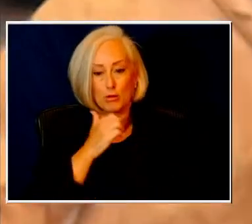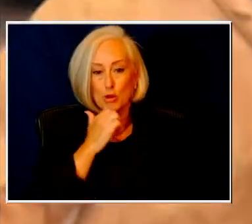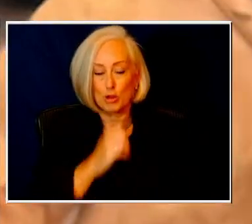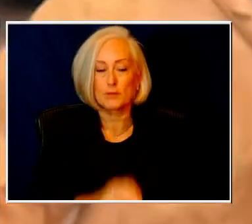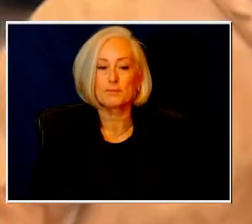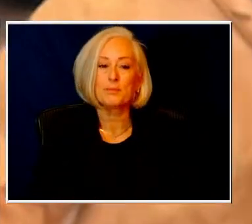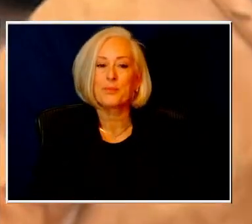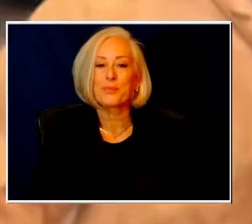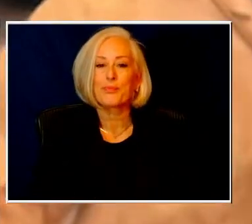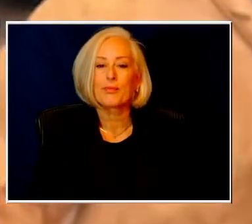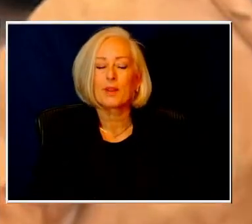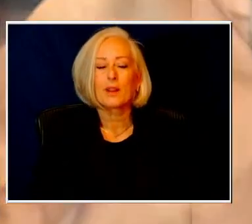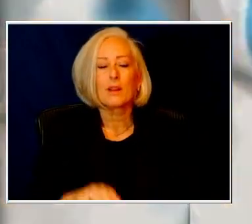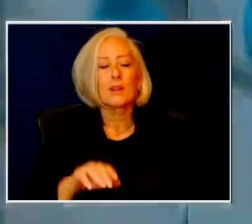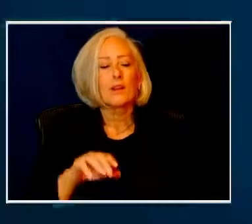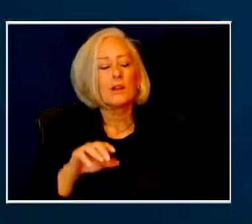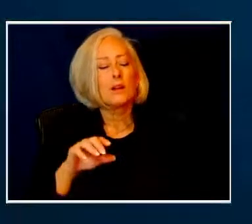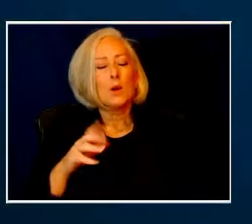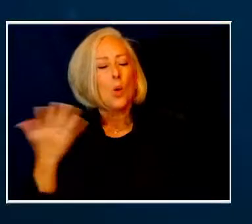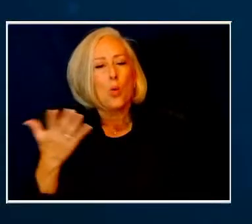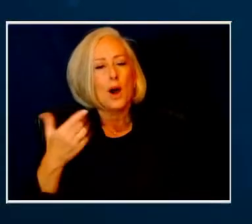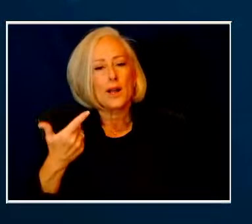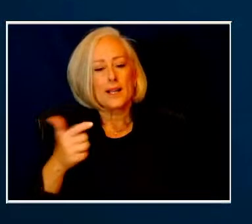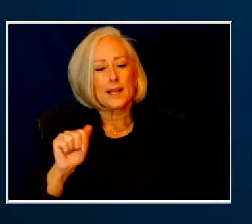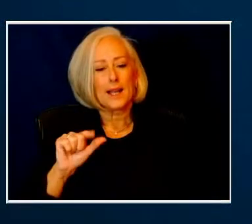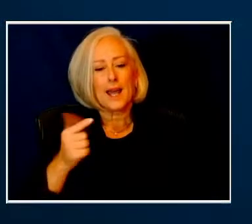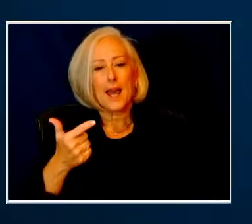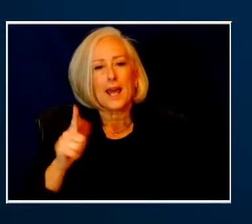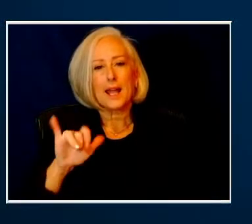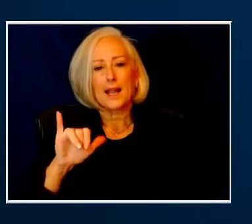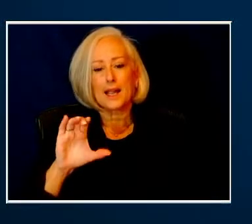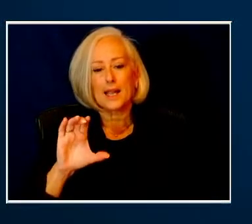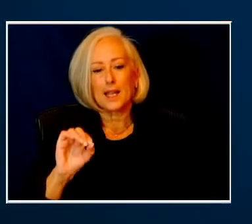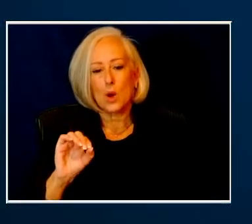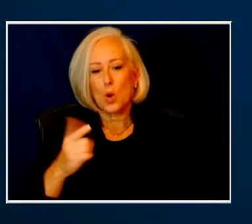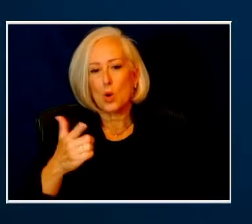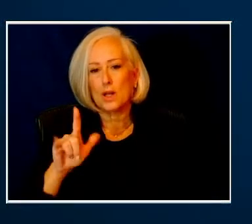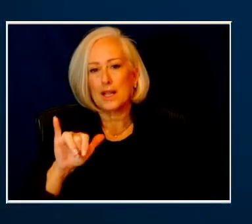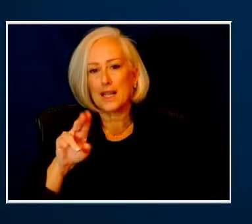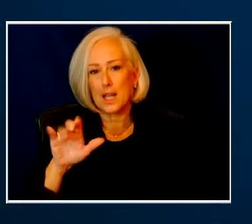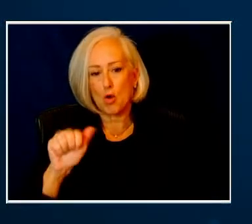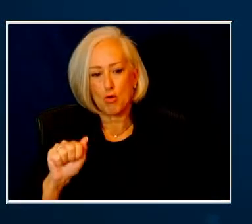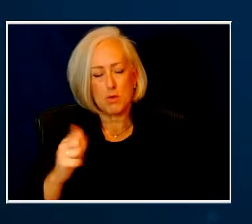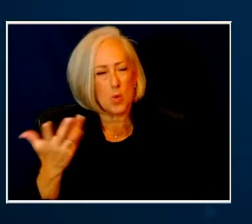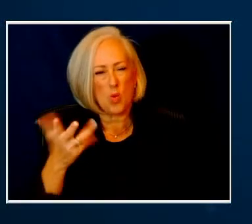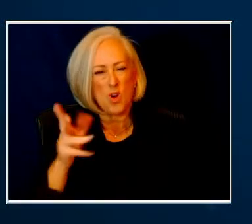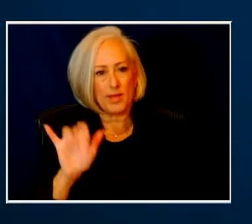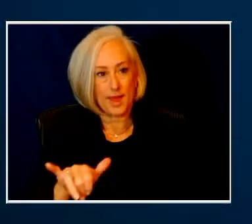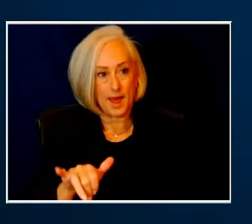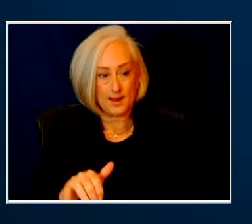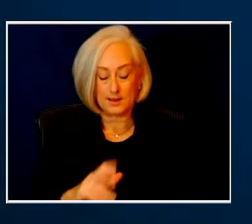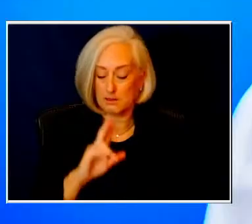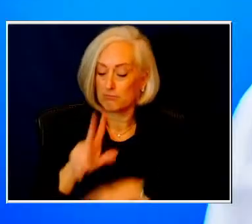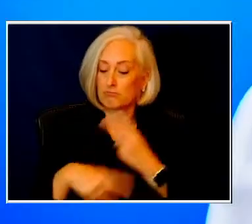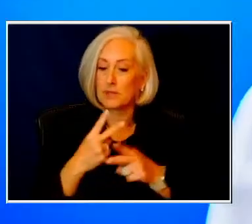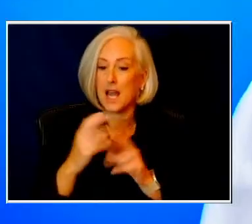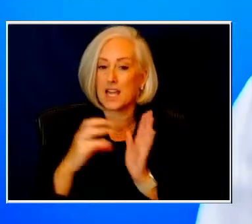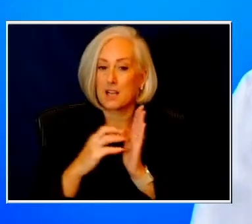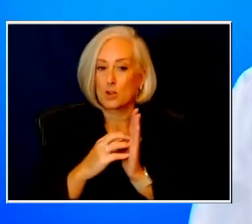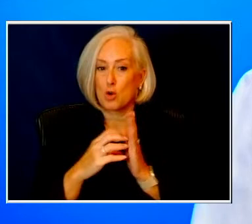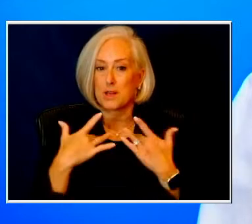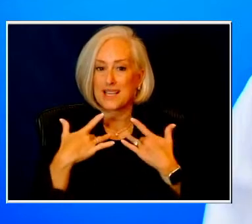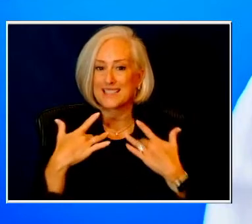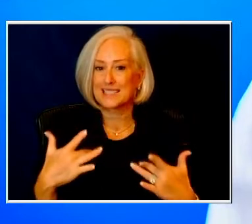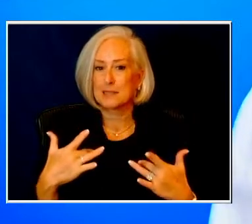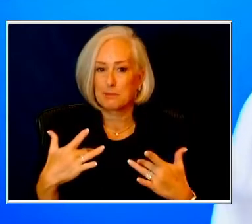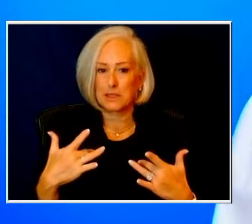a ganglioglioma, first of all? Well, it's a type of tumor that is usually benign, that occurs